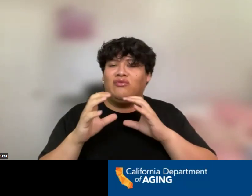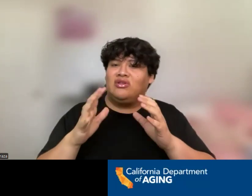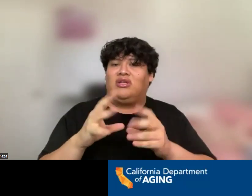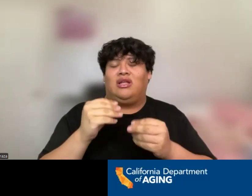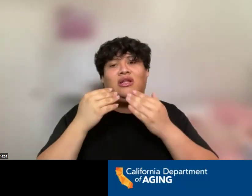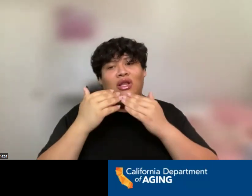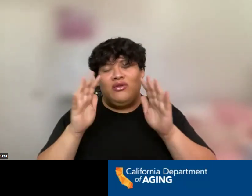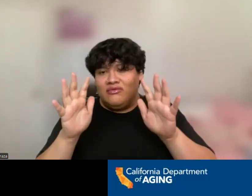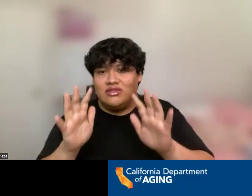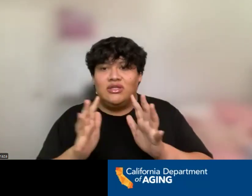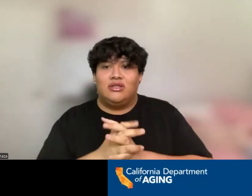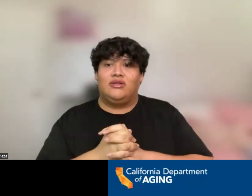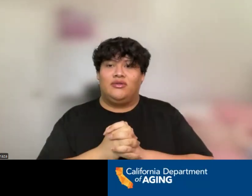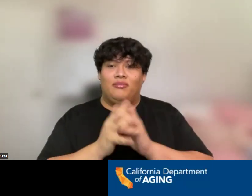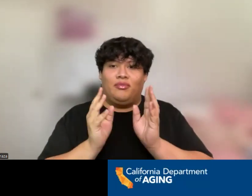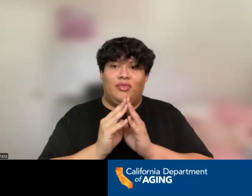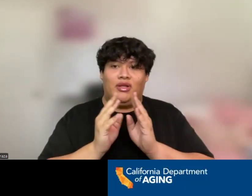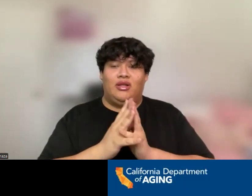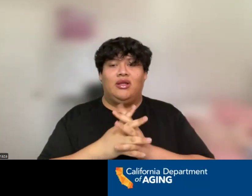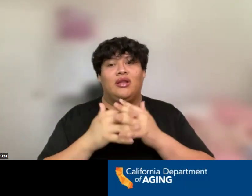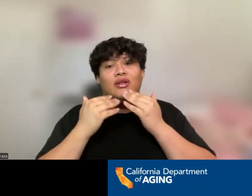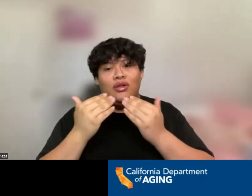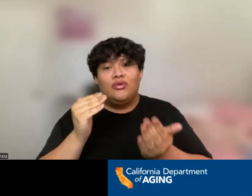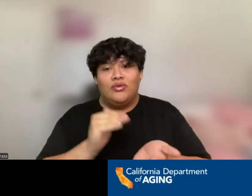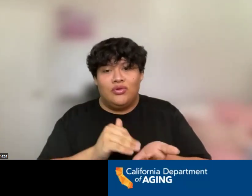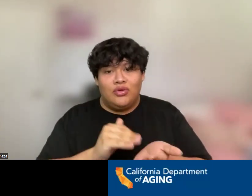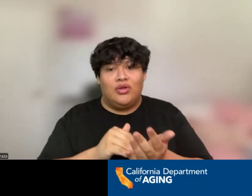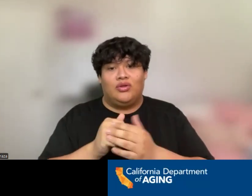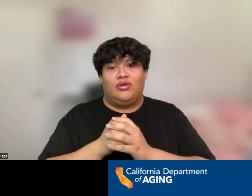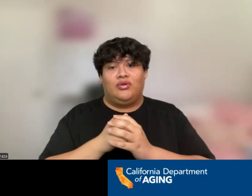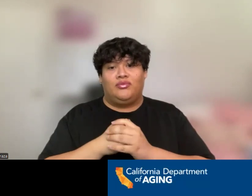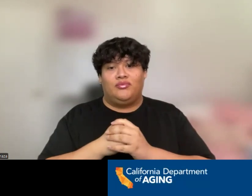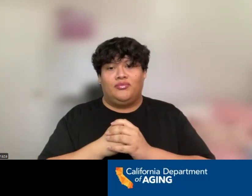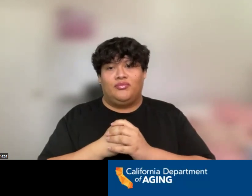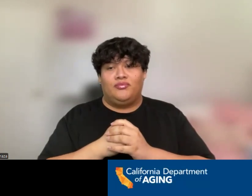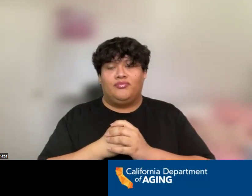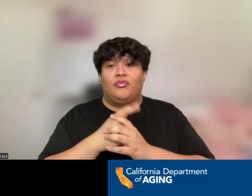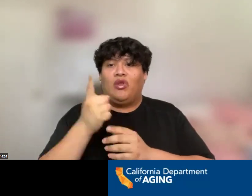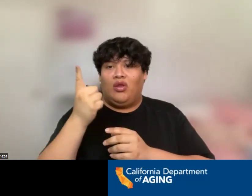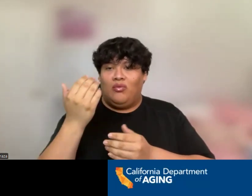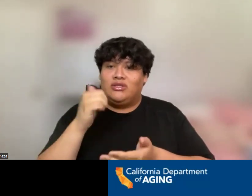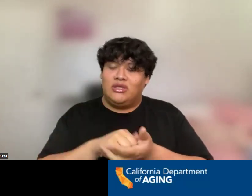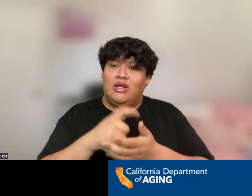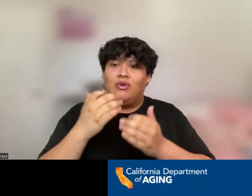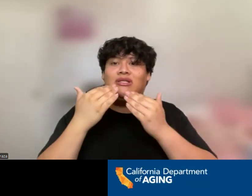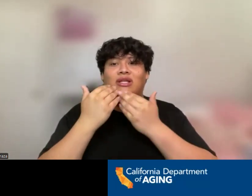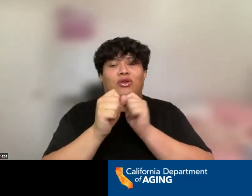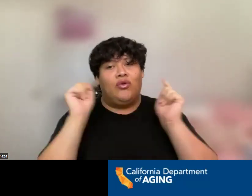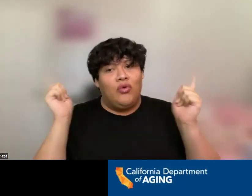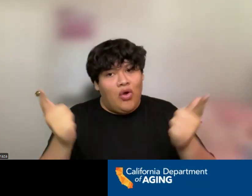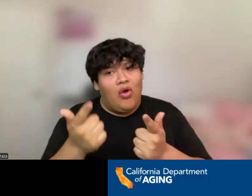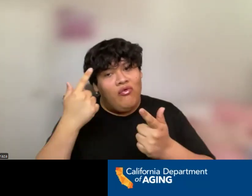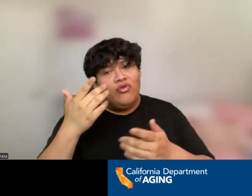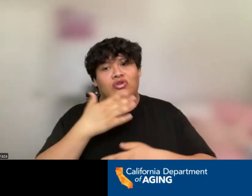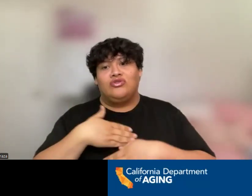facilitation, Berta. Thank you, Director DeMorris. Well, once again, I would like to thank everyone for their